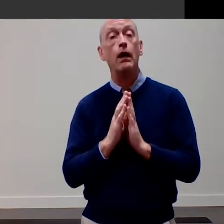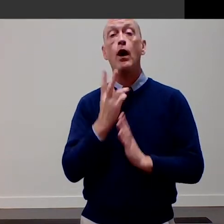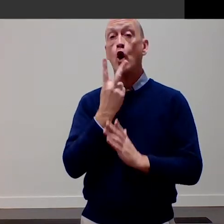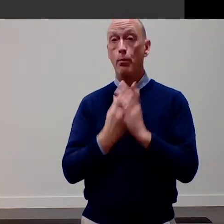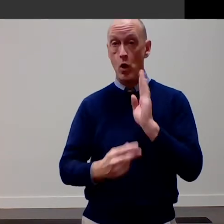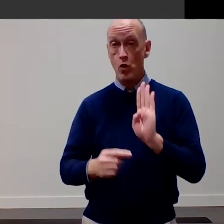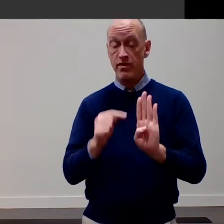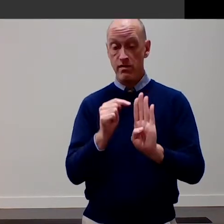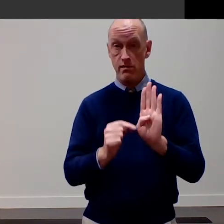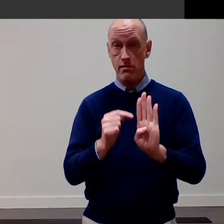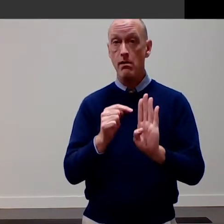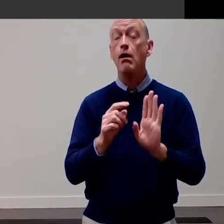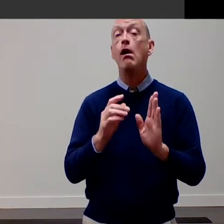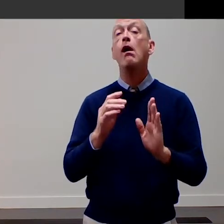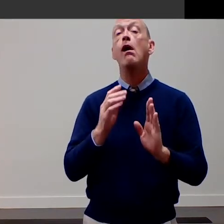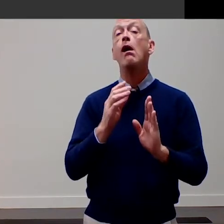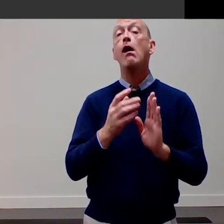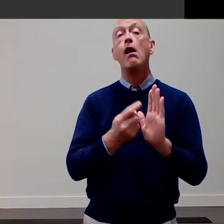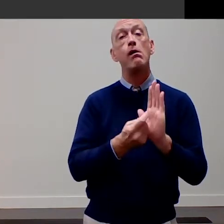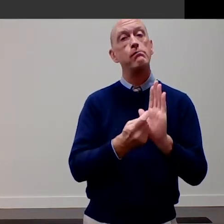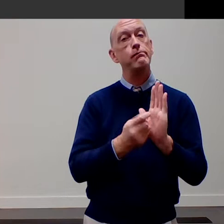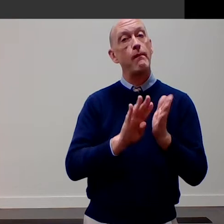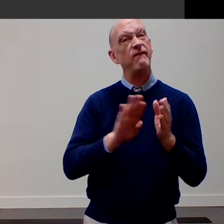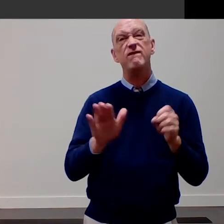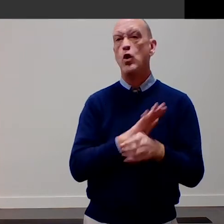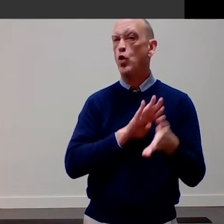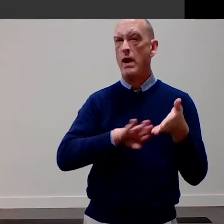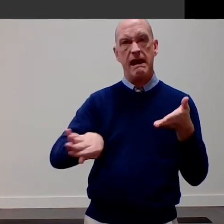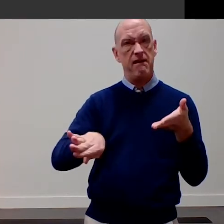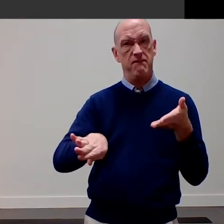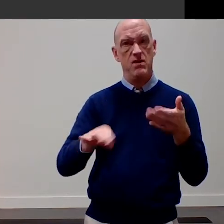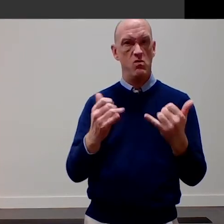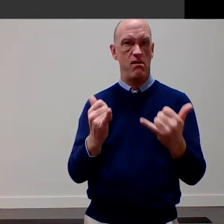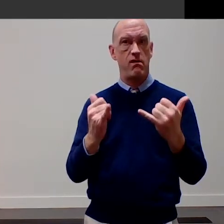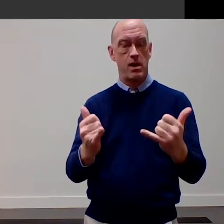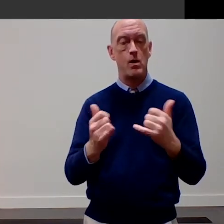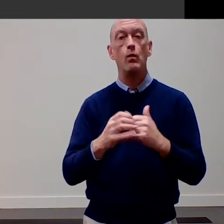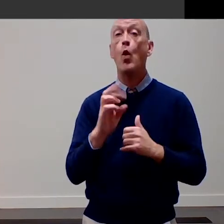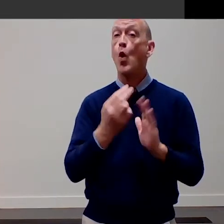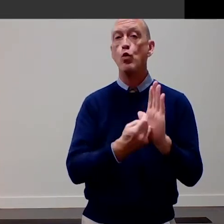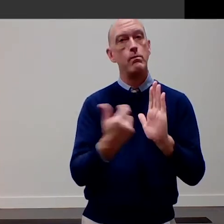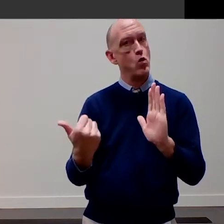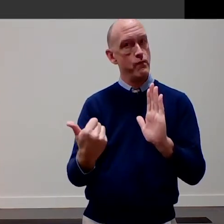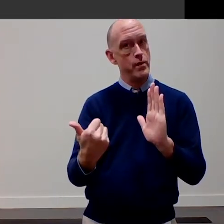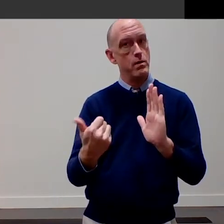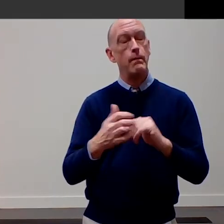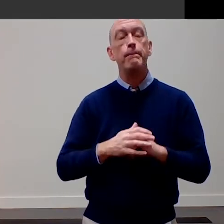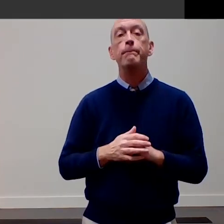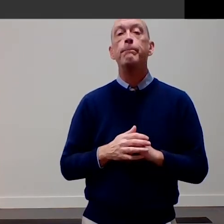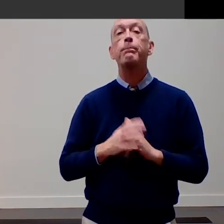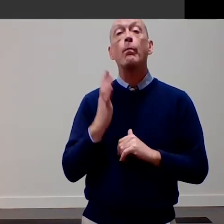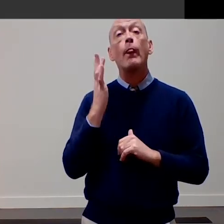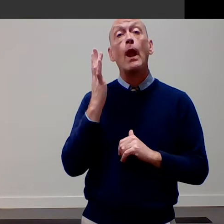both of them be completely waived at this time or removed. And that